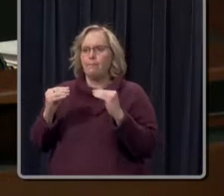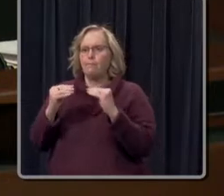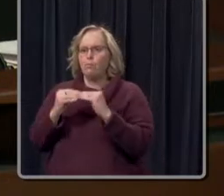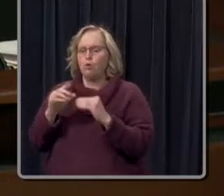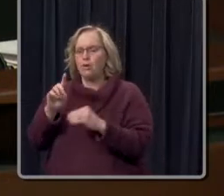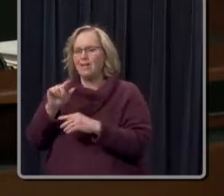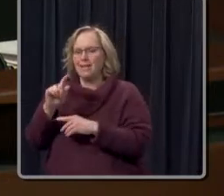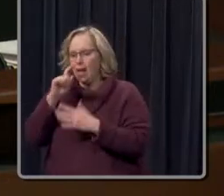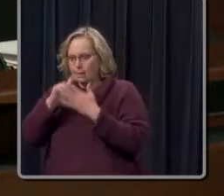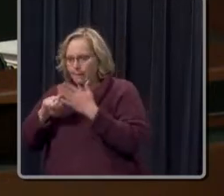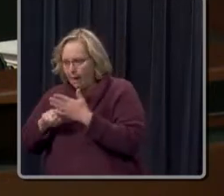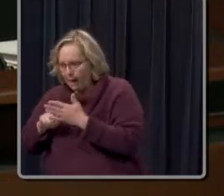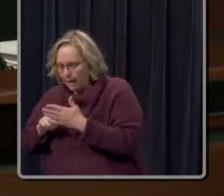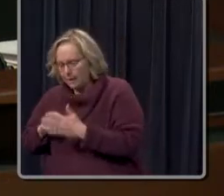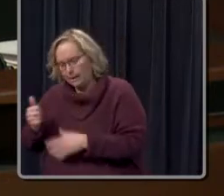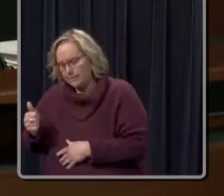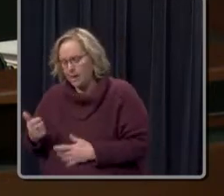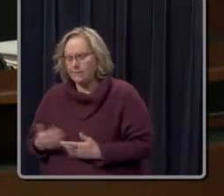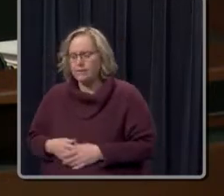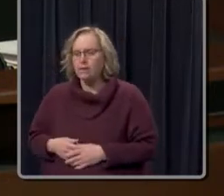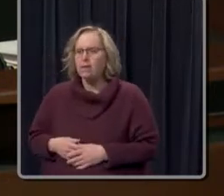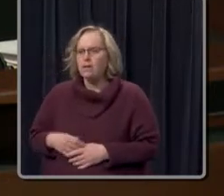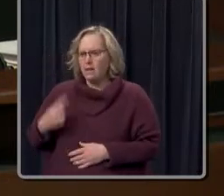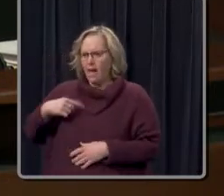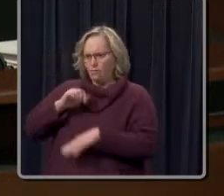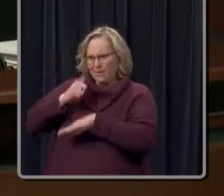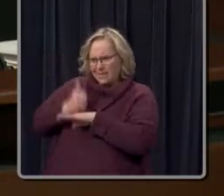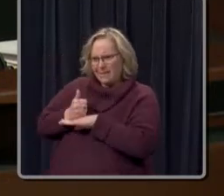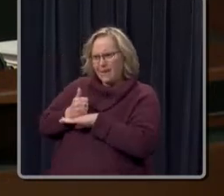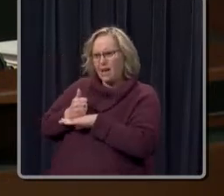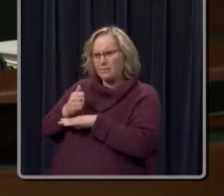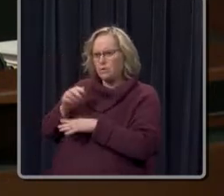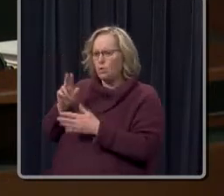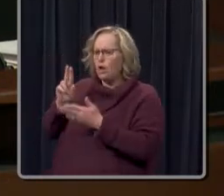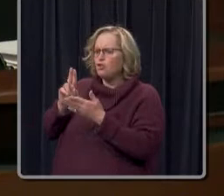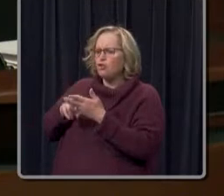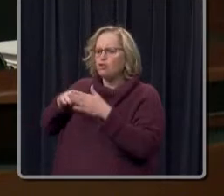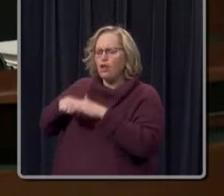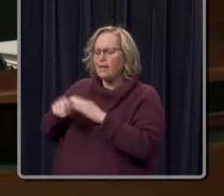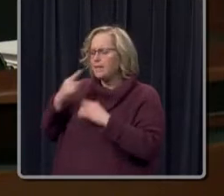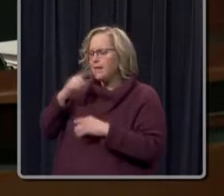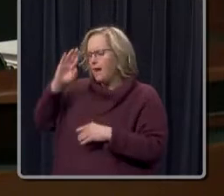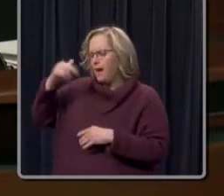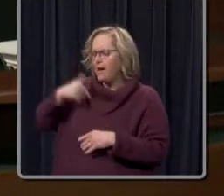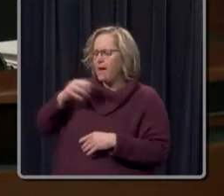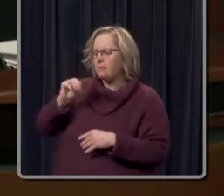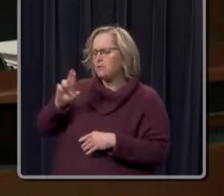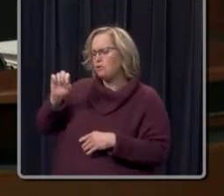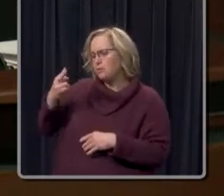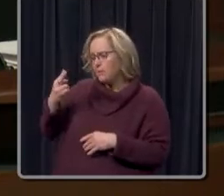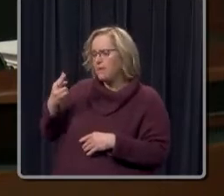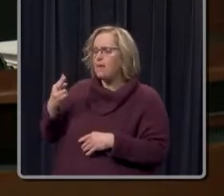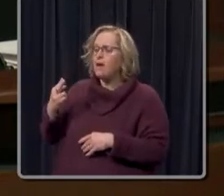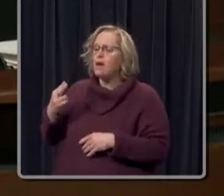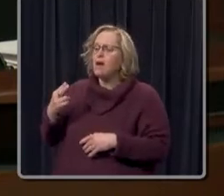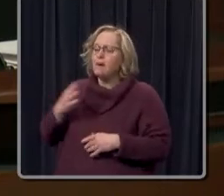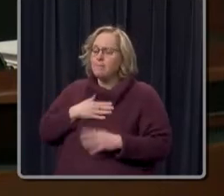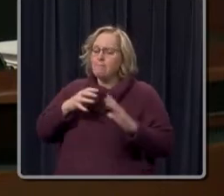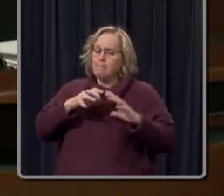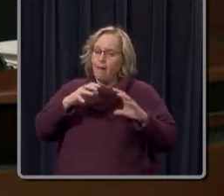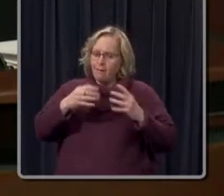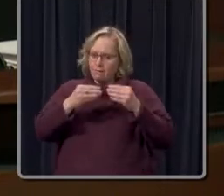their own, right? Right. Have we set it up yet to So yeah, as a log in and say, teacher, hey, I'm Mr. Smith or whatever it is, and here's my